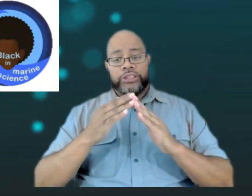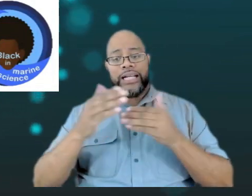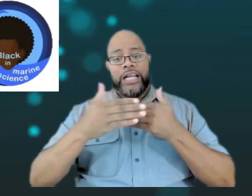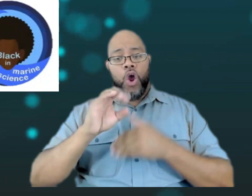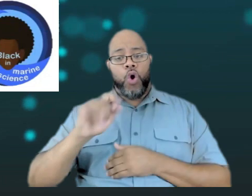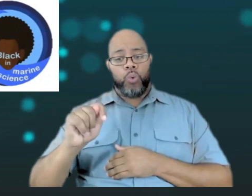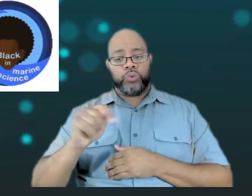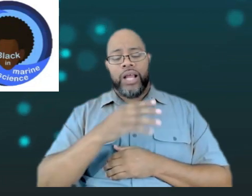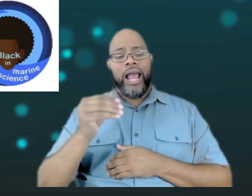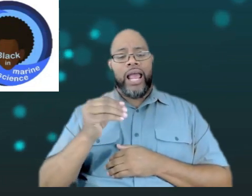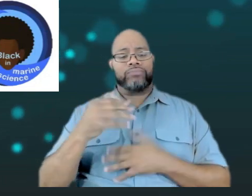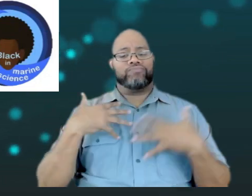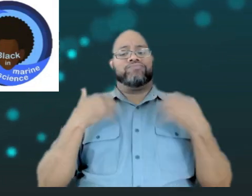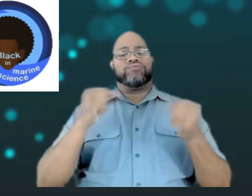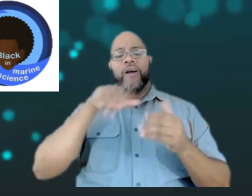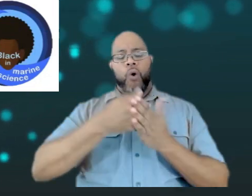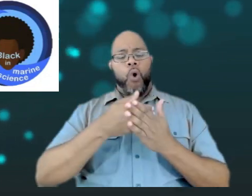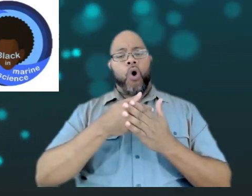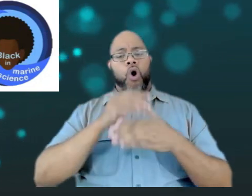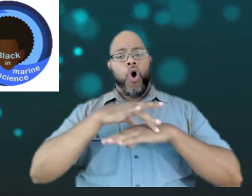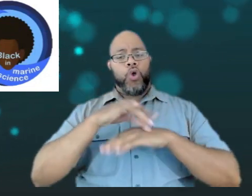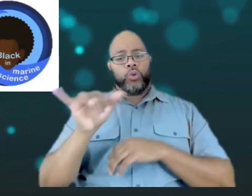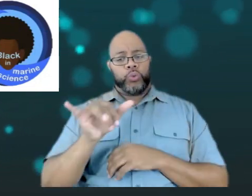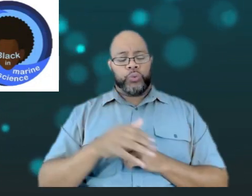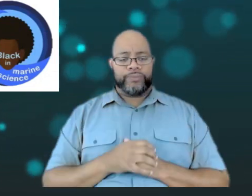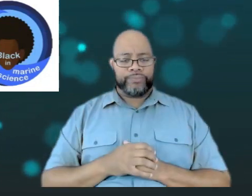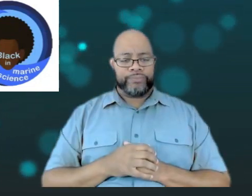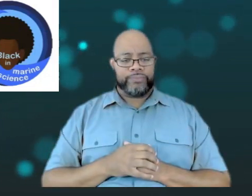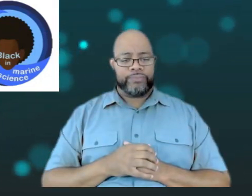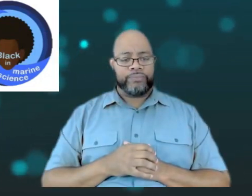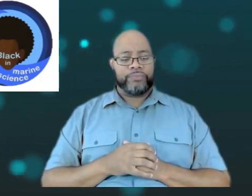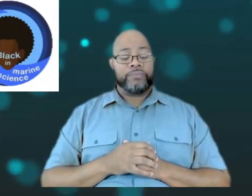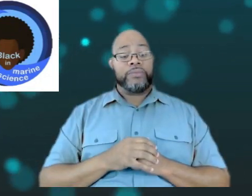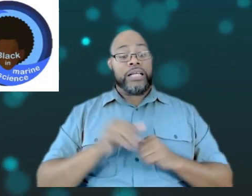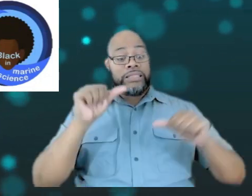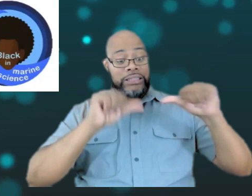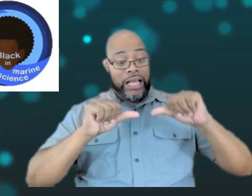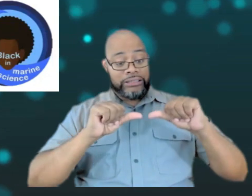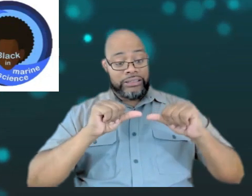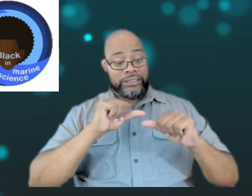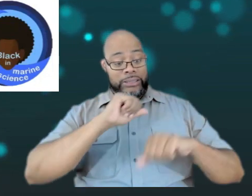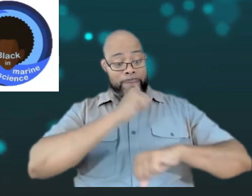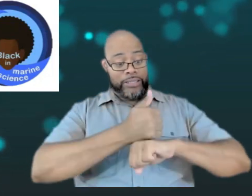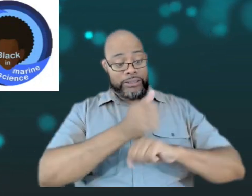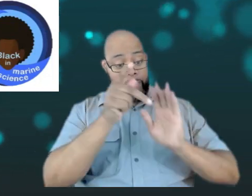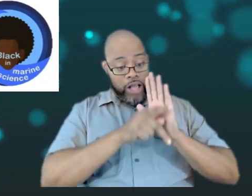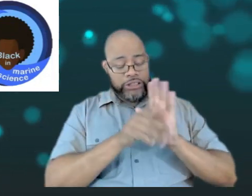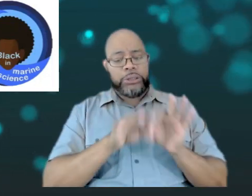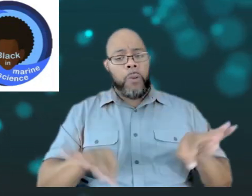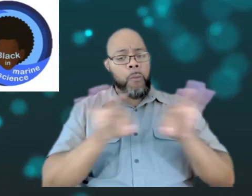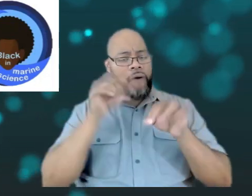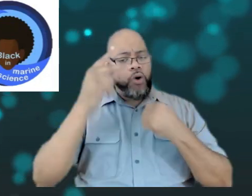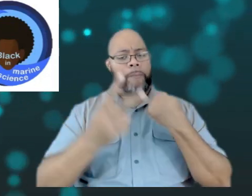and the well-being of the entire planet. Sound scientific and evidence-based policies are essential